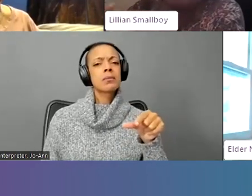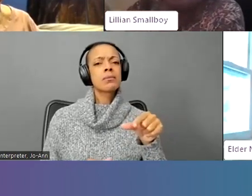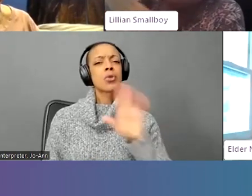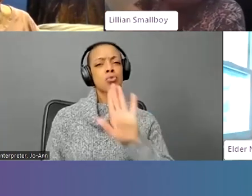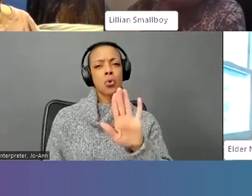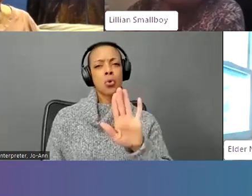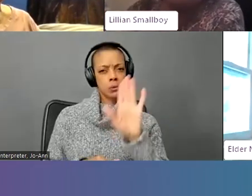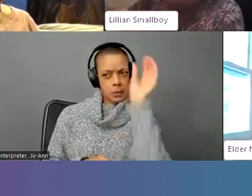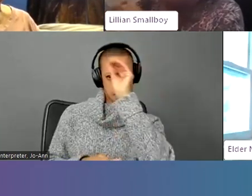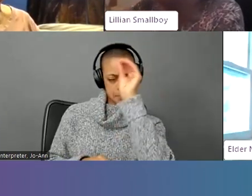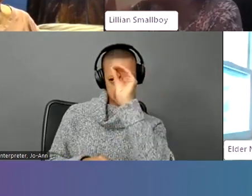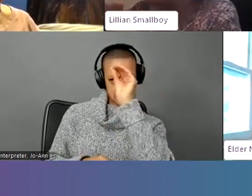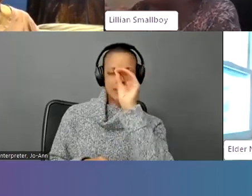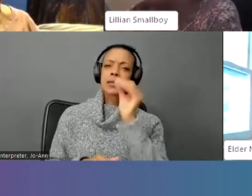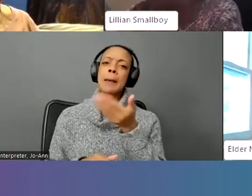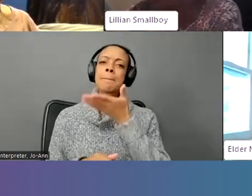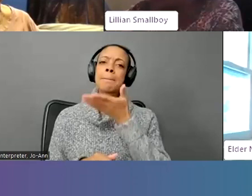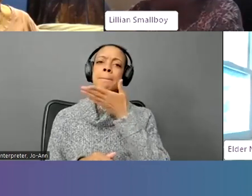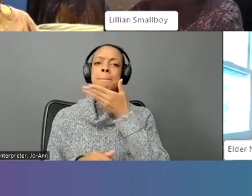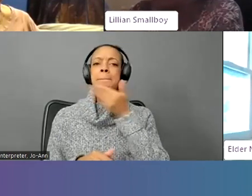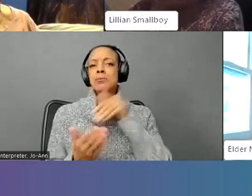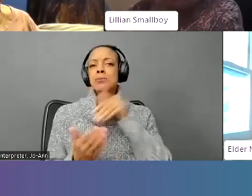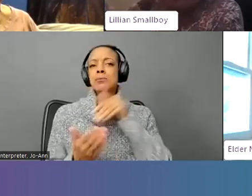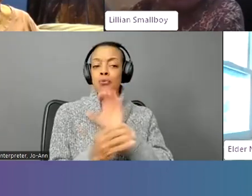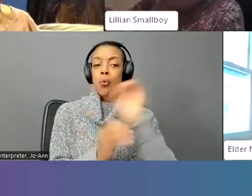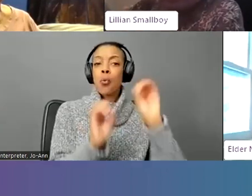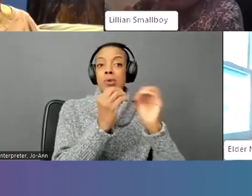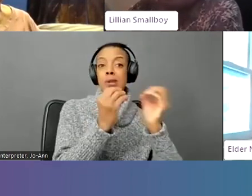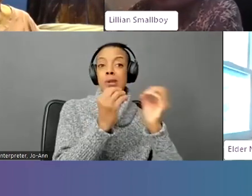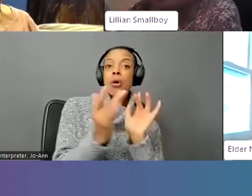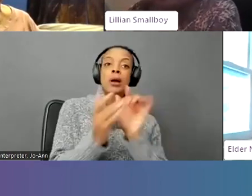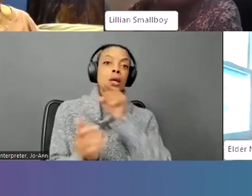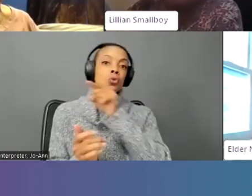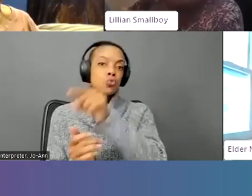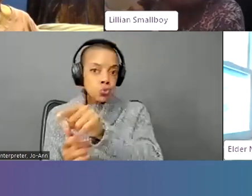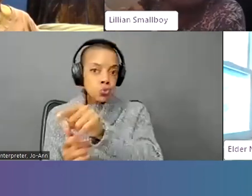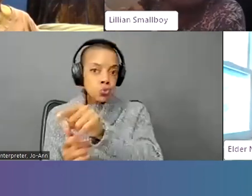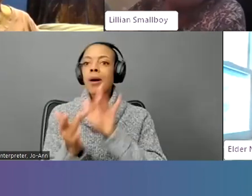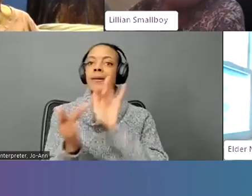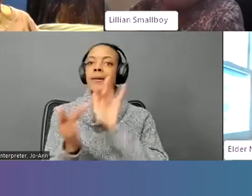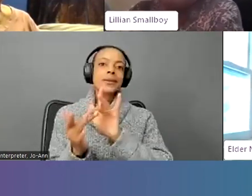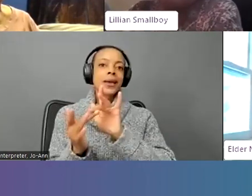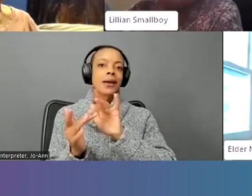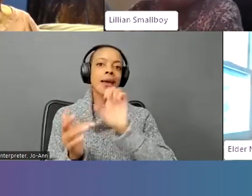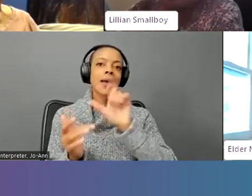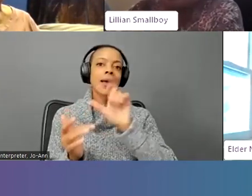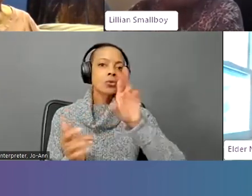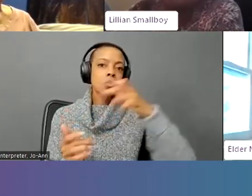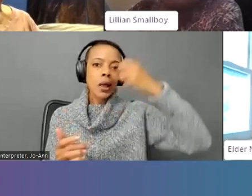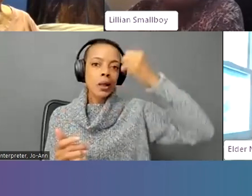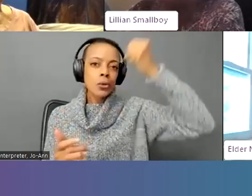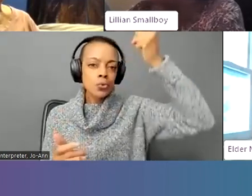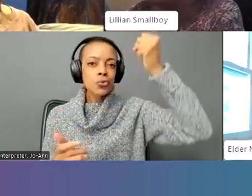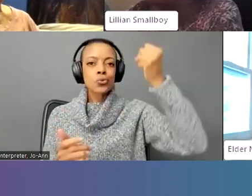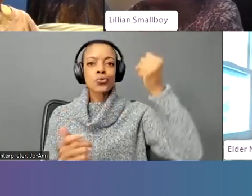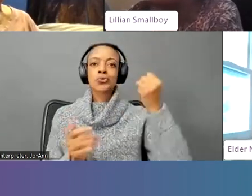perspective, an organization to collaborate with Inuk elders, and or in what meaningful way